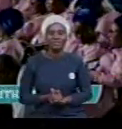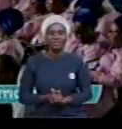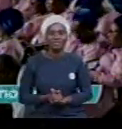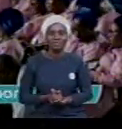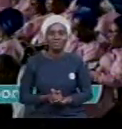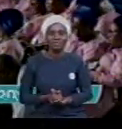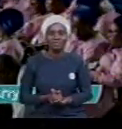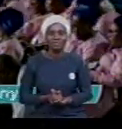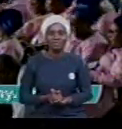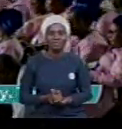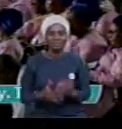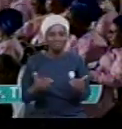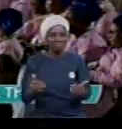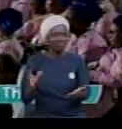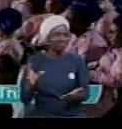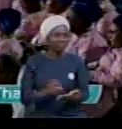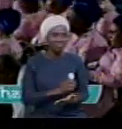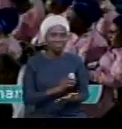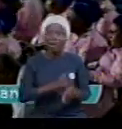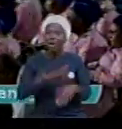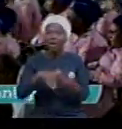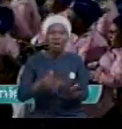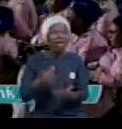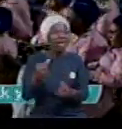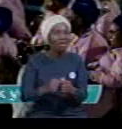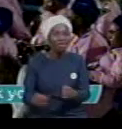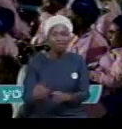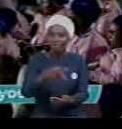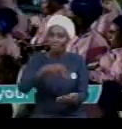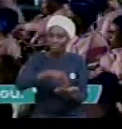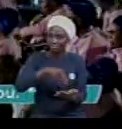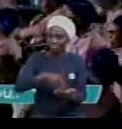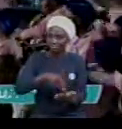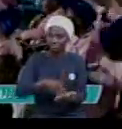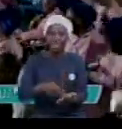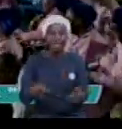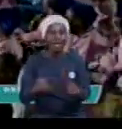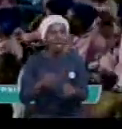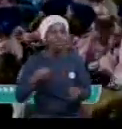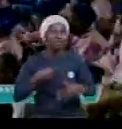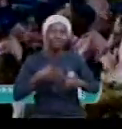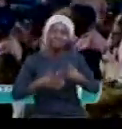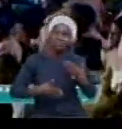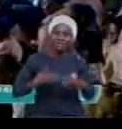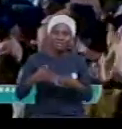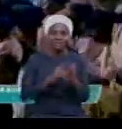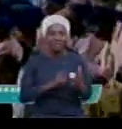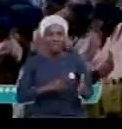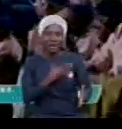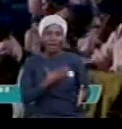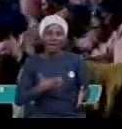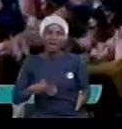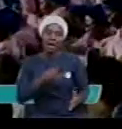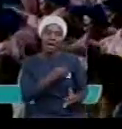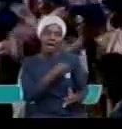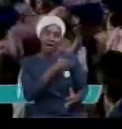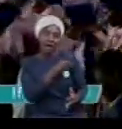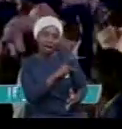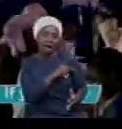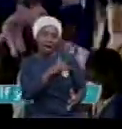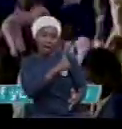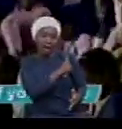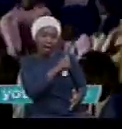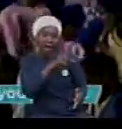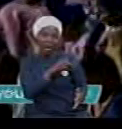Let the orchestra, please. Let all of us rise up, please, on our feet as we rejoice in the Lord and appreciate him and express our gratitude